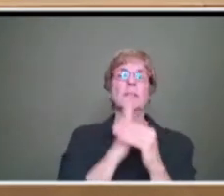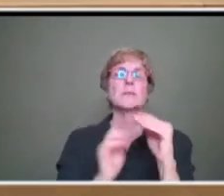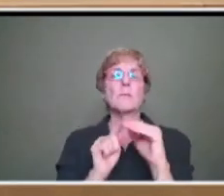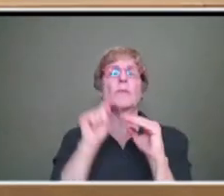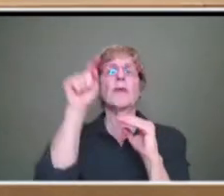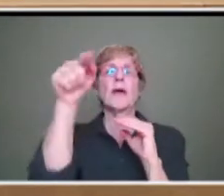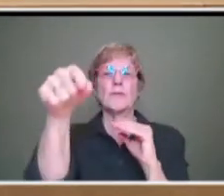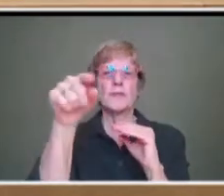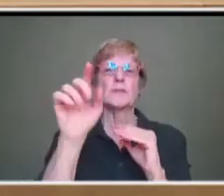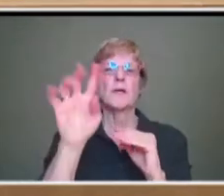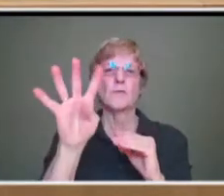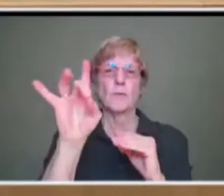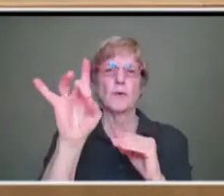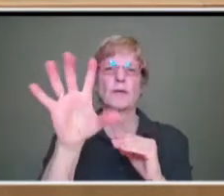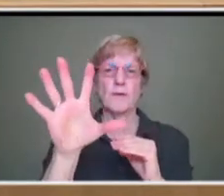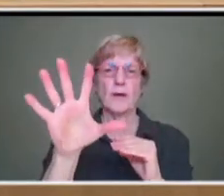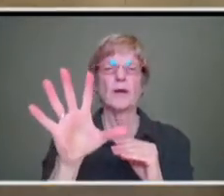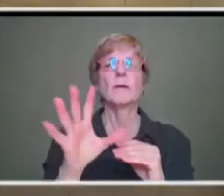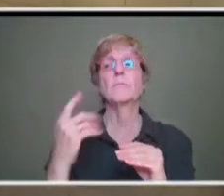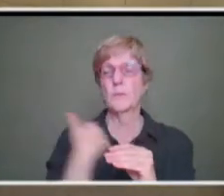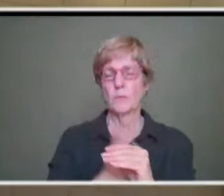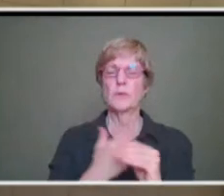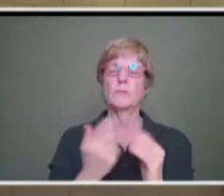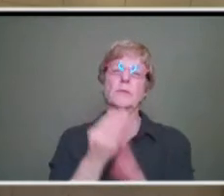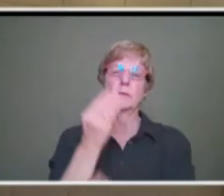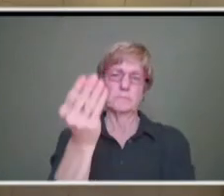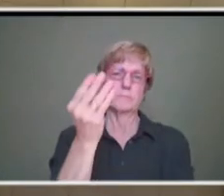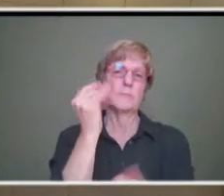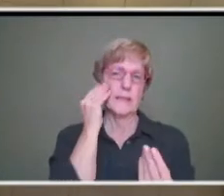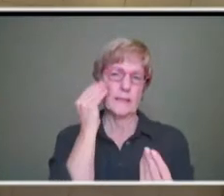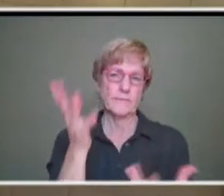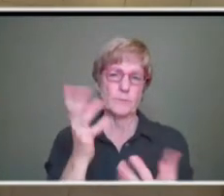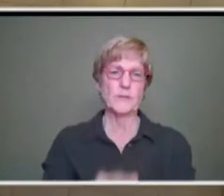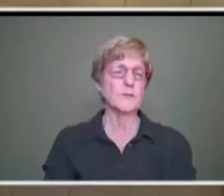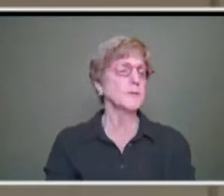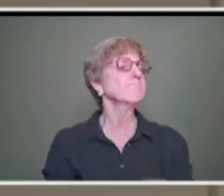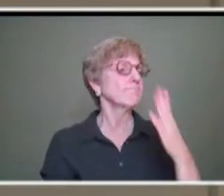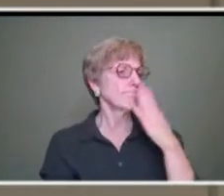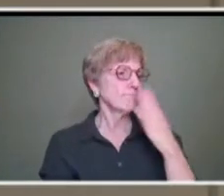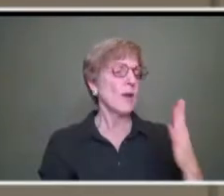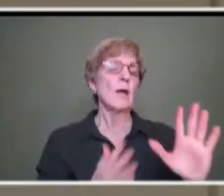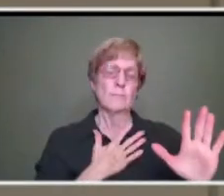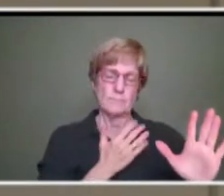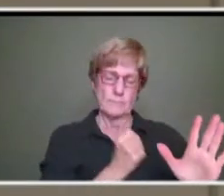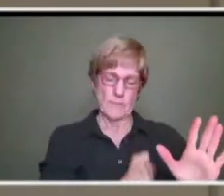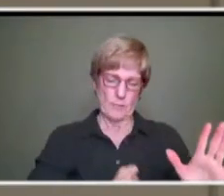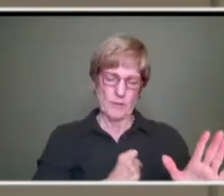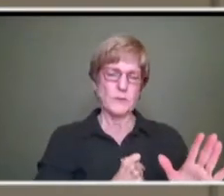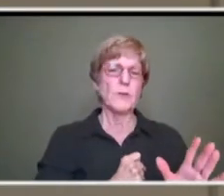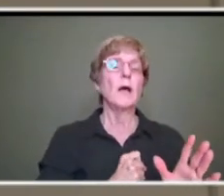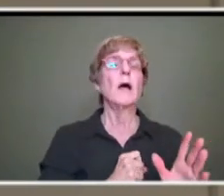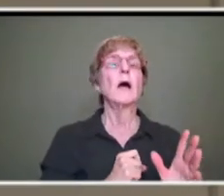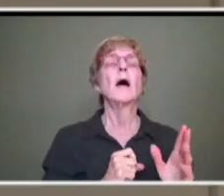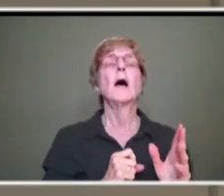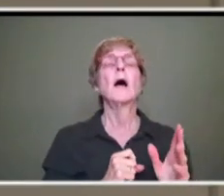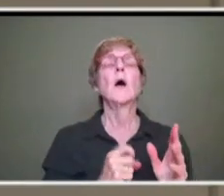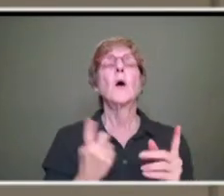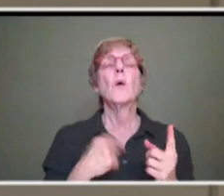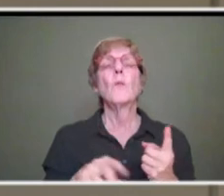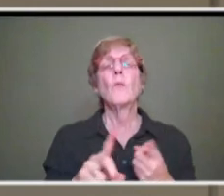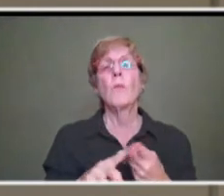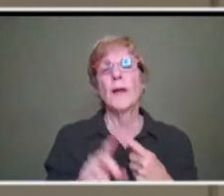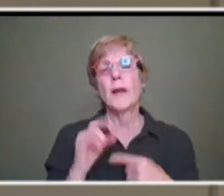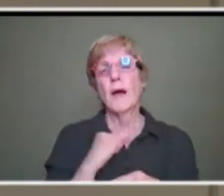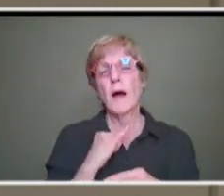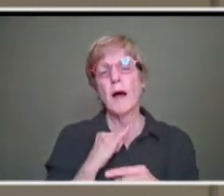but we could certainly work with you and get you that information right because in my apologies additional when I